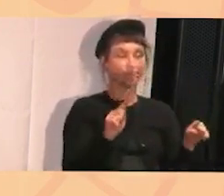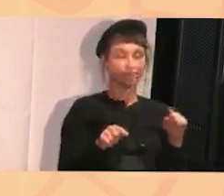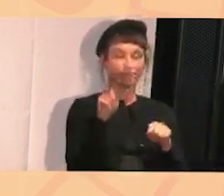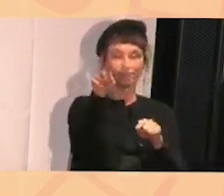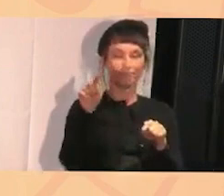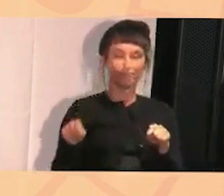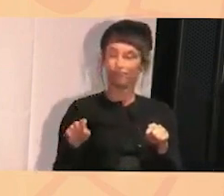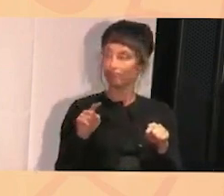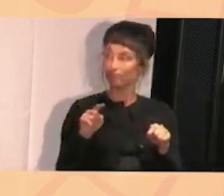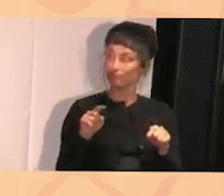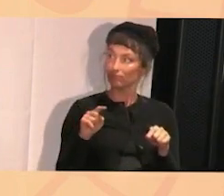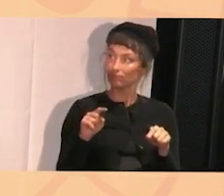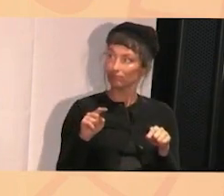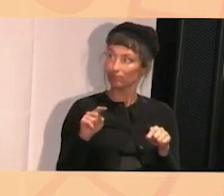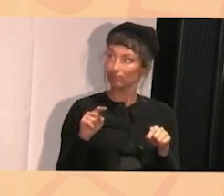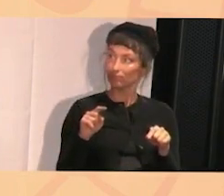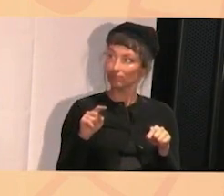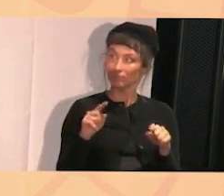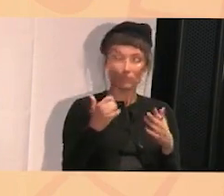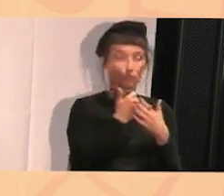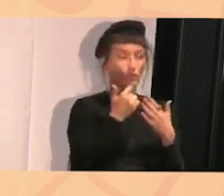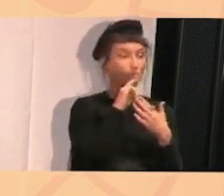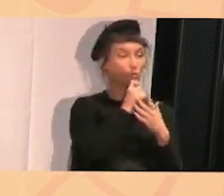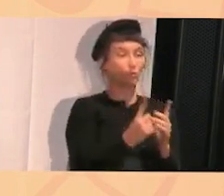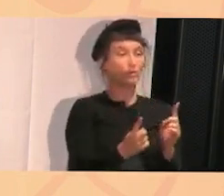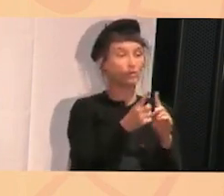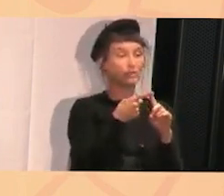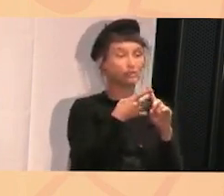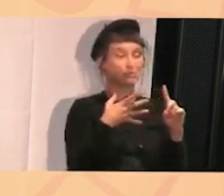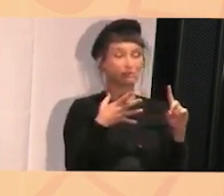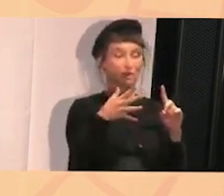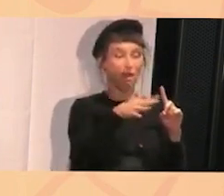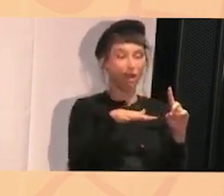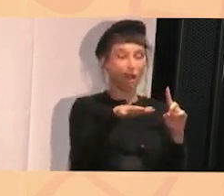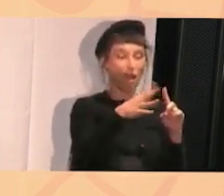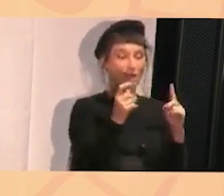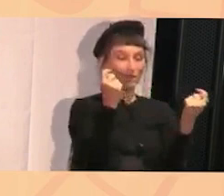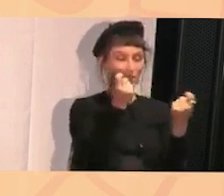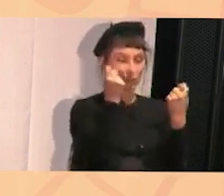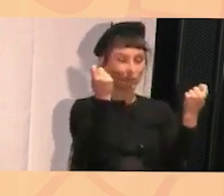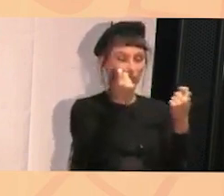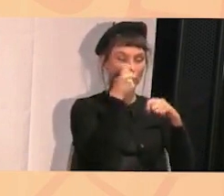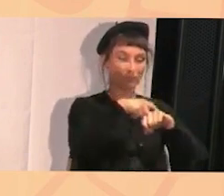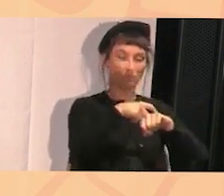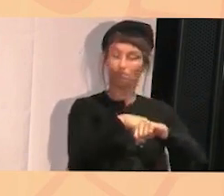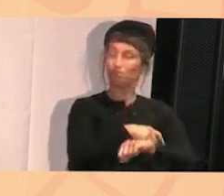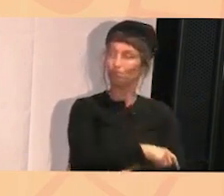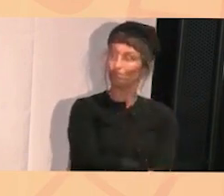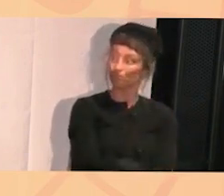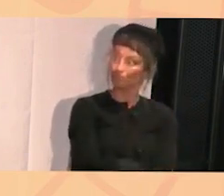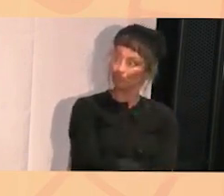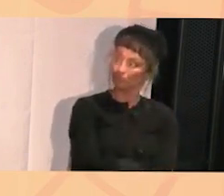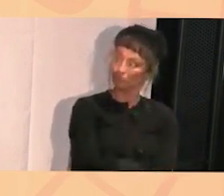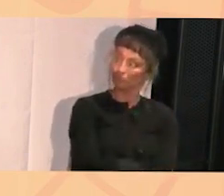Balgo is where we usually meet up and go when we have our ceremony time. So, yeah, but